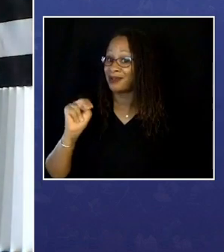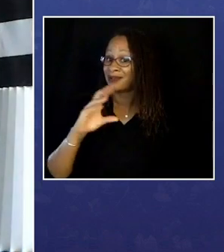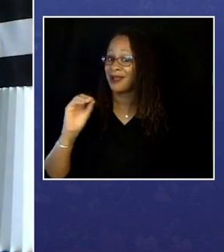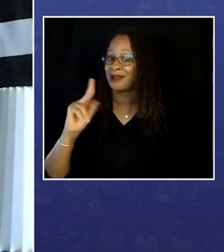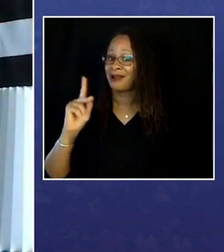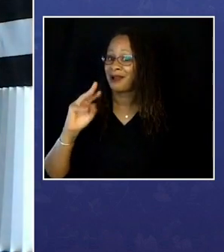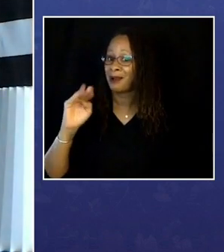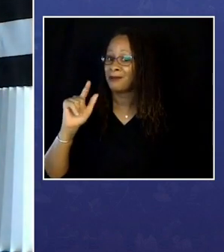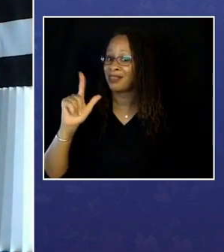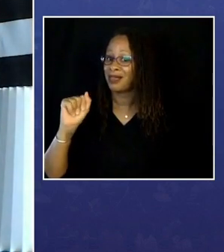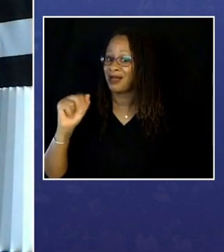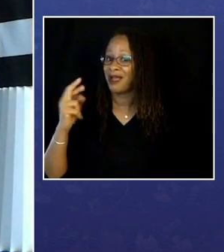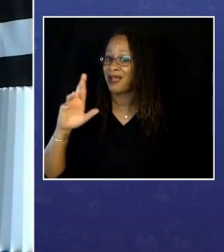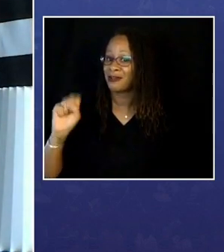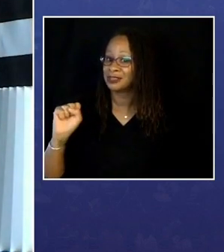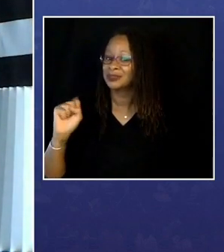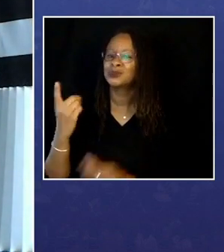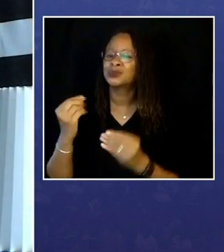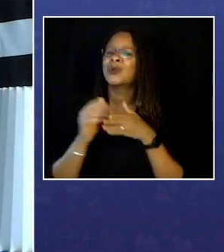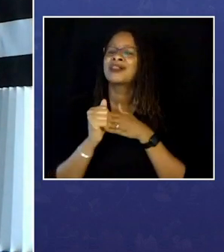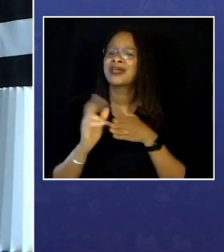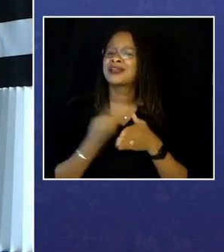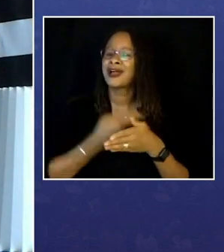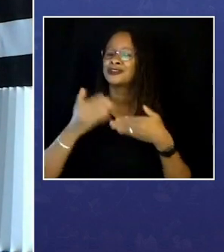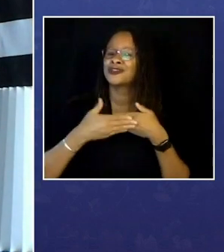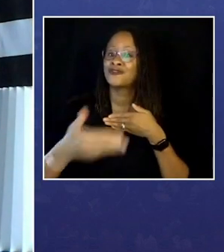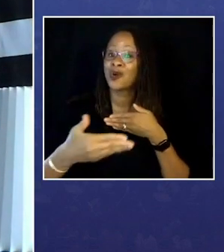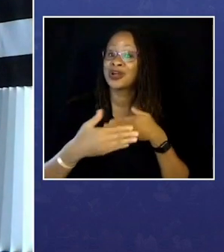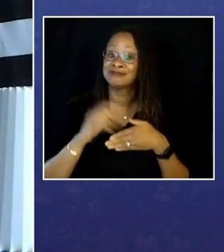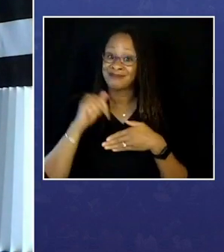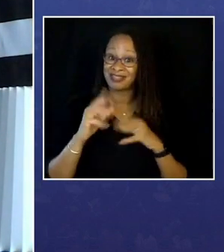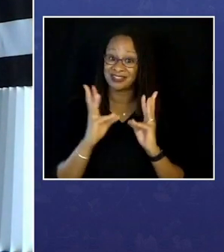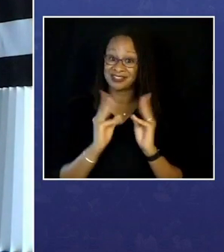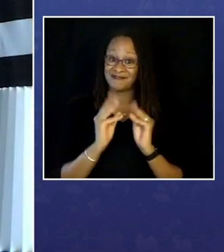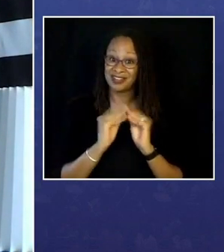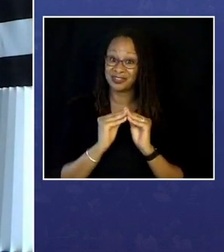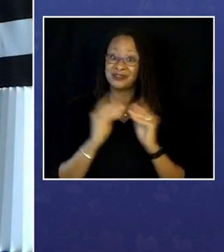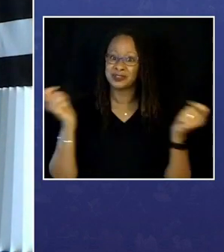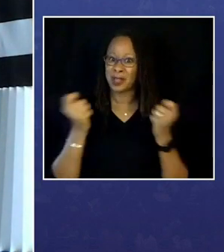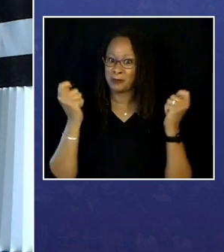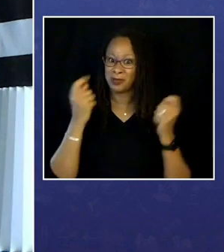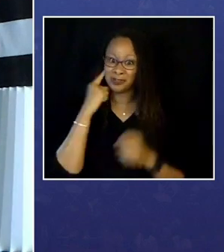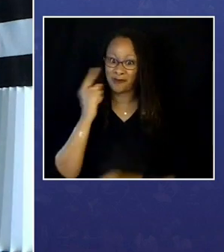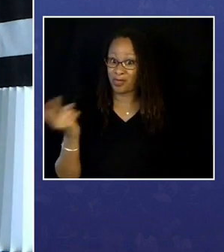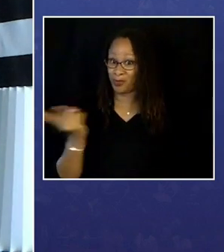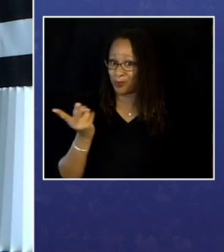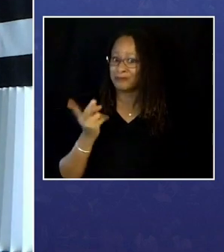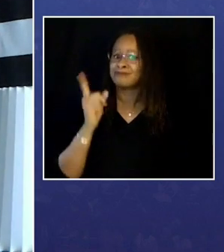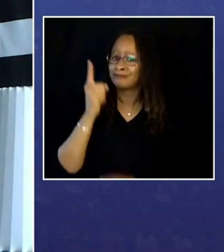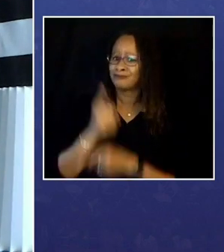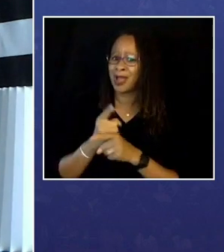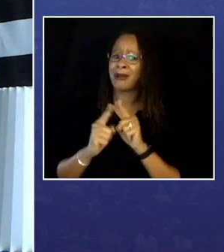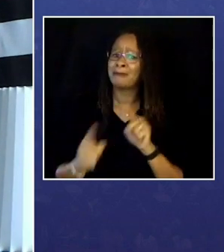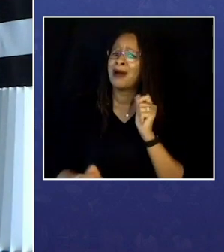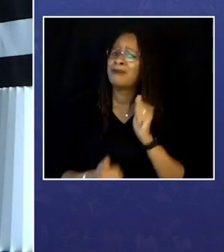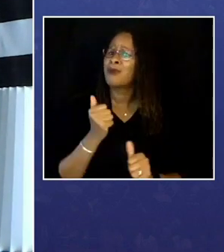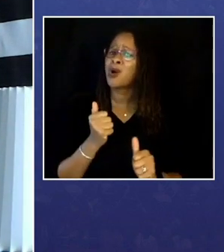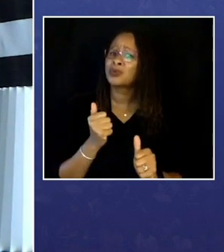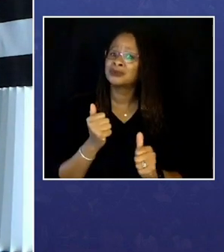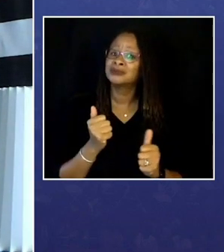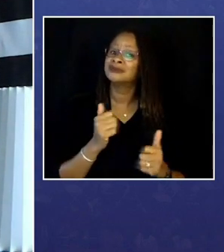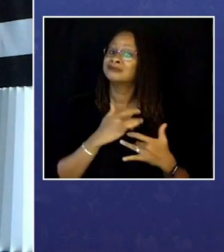to lead us forward. Yes, this convention was a celebration of them, but mostly it was